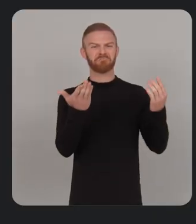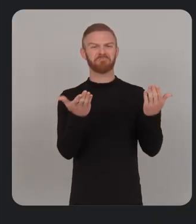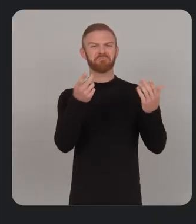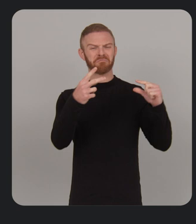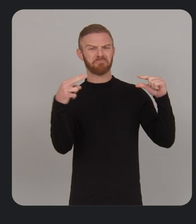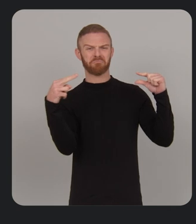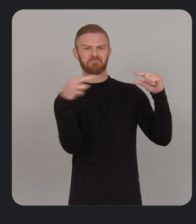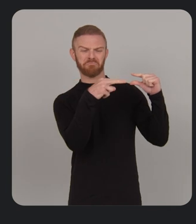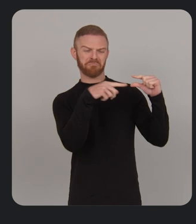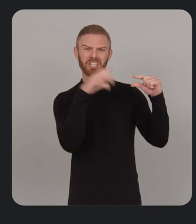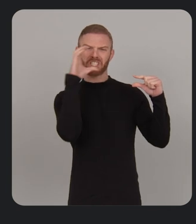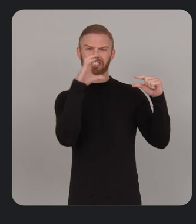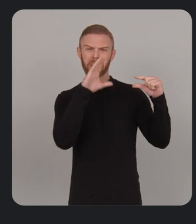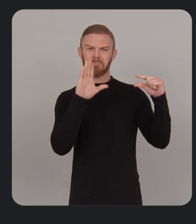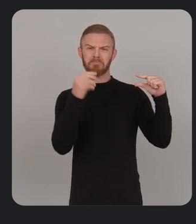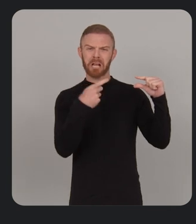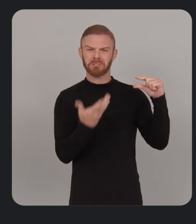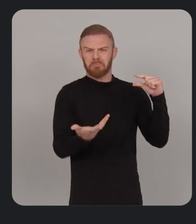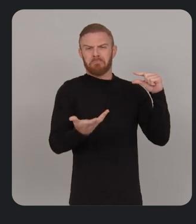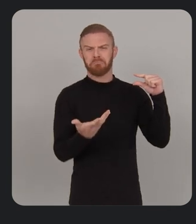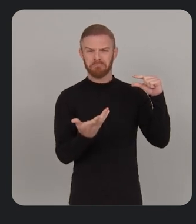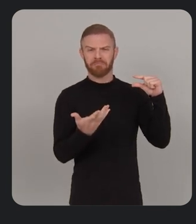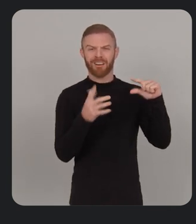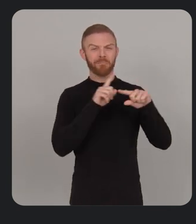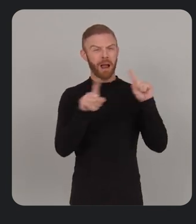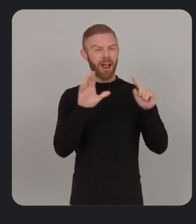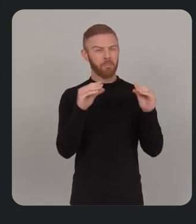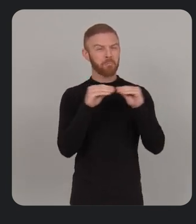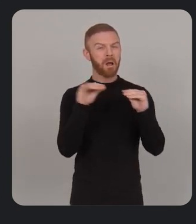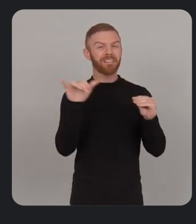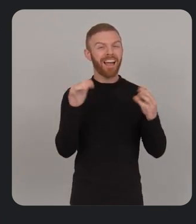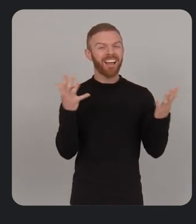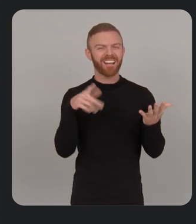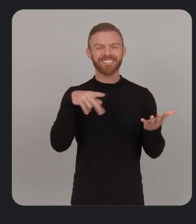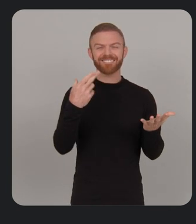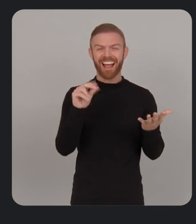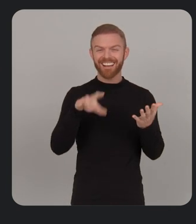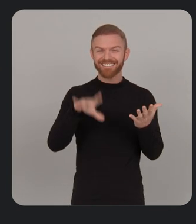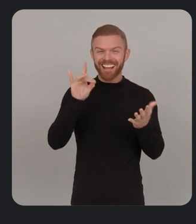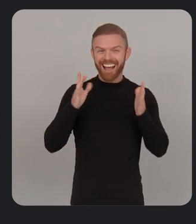You might think of this as a search box, but it's more like a pho-finder.